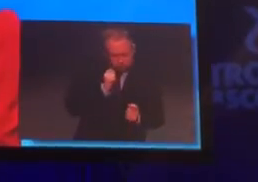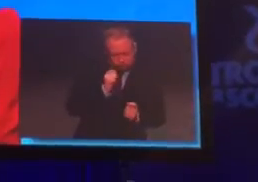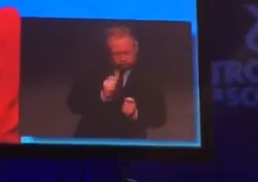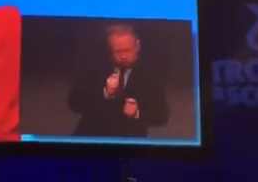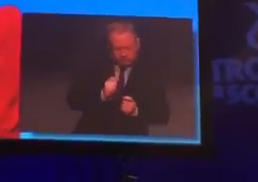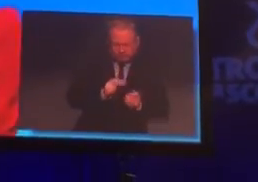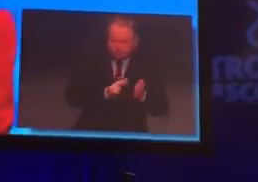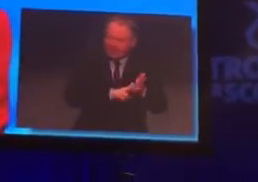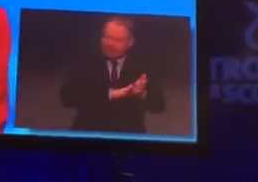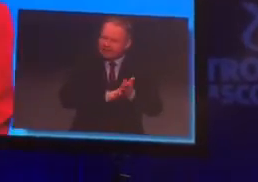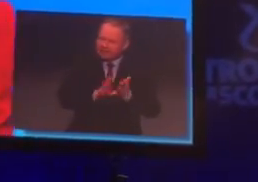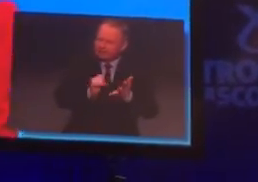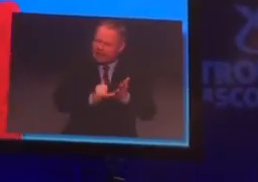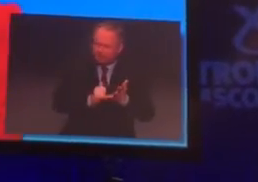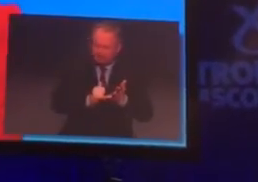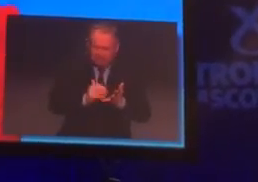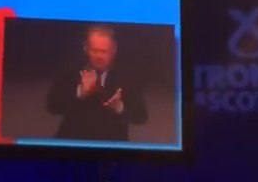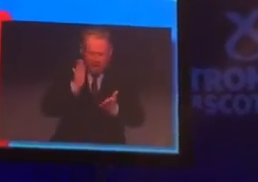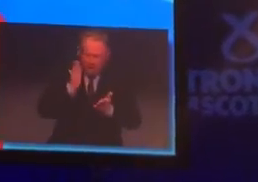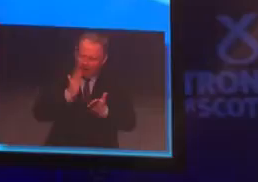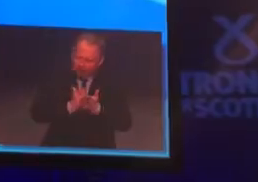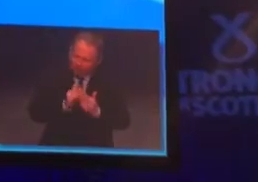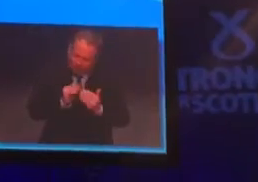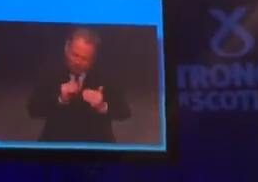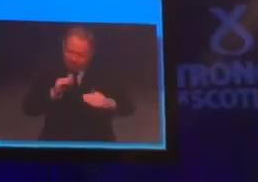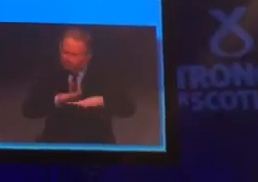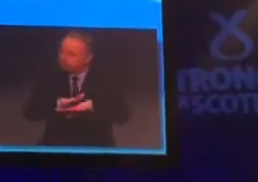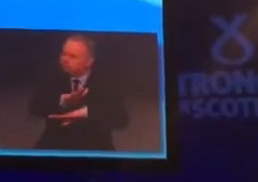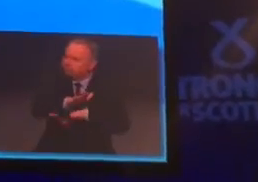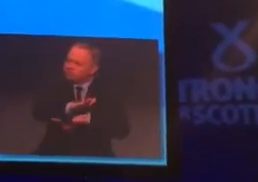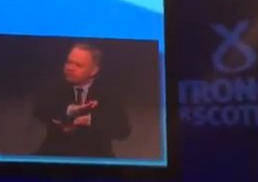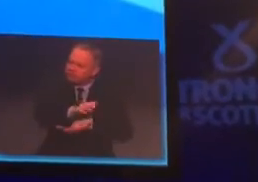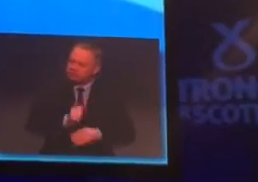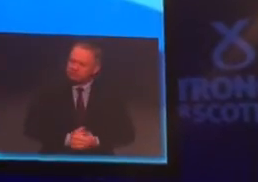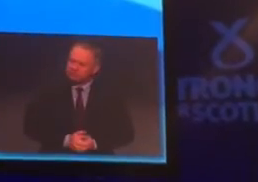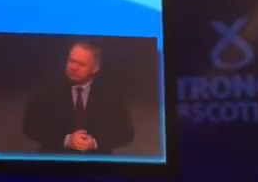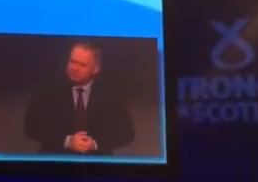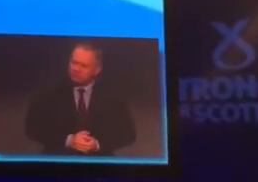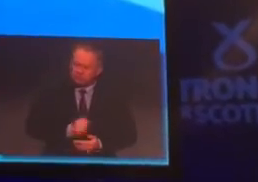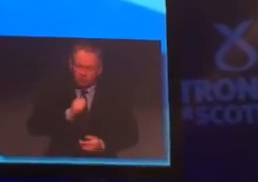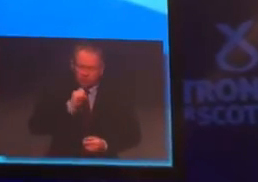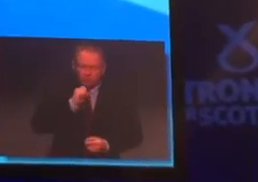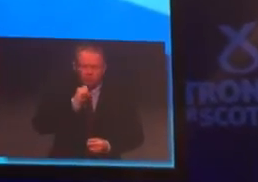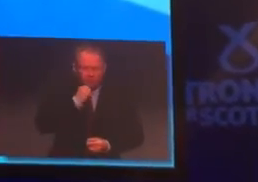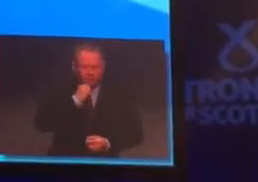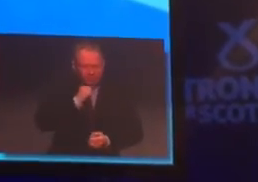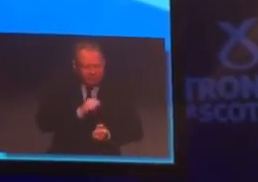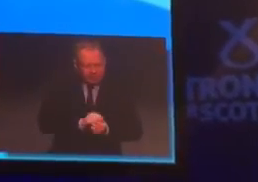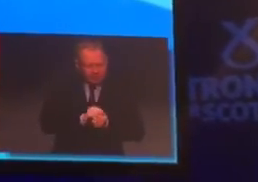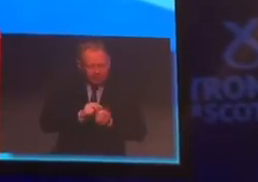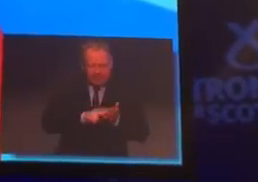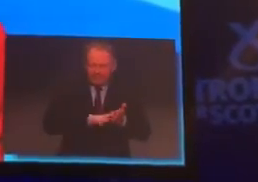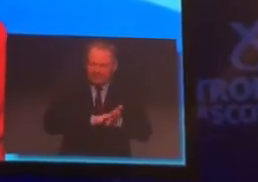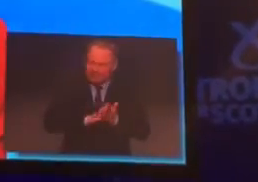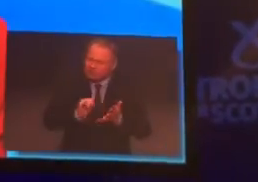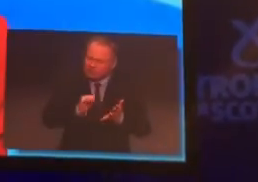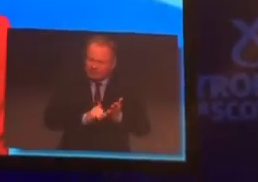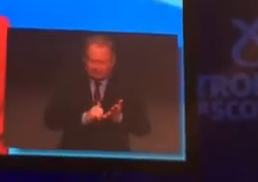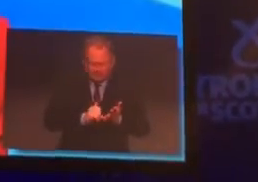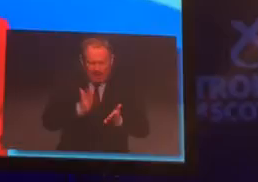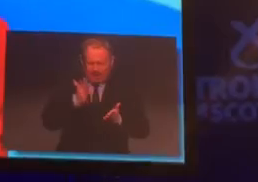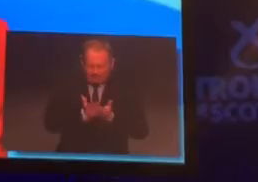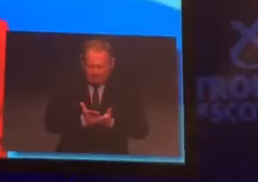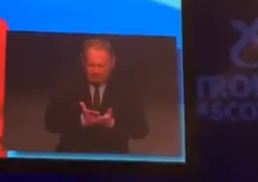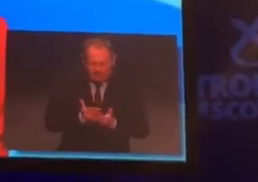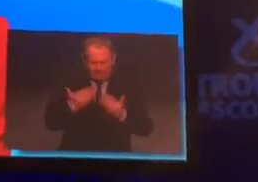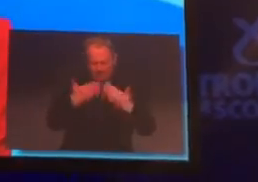precious NHS to make it truly fit for the future, and we will keep our NHS firmly